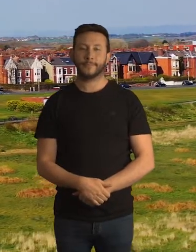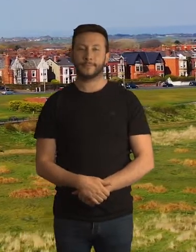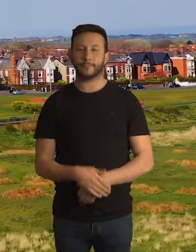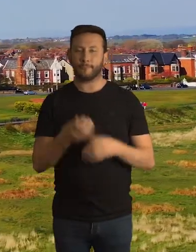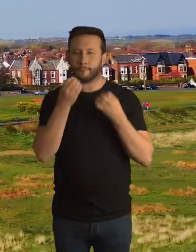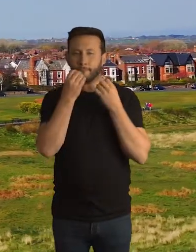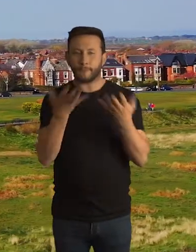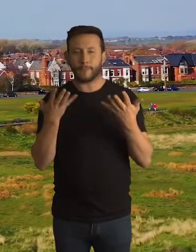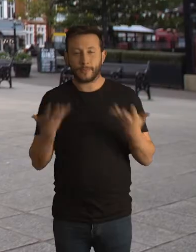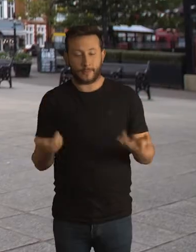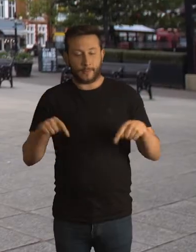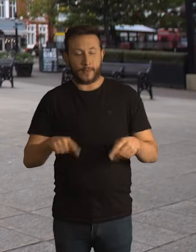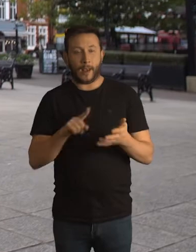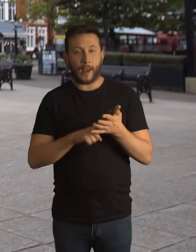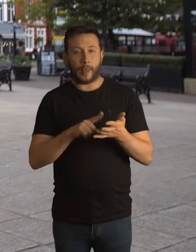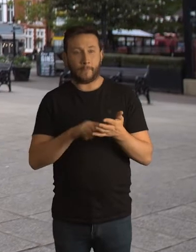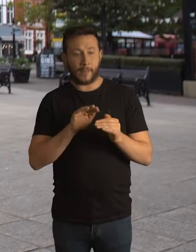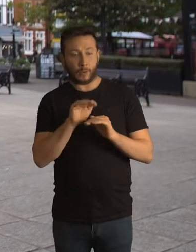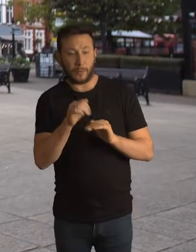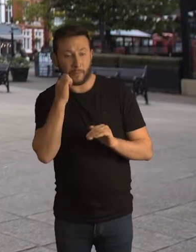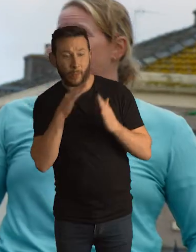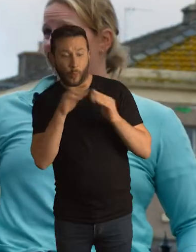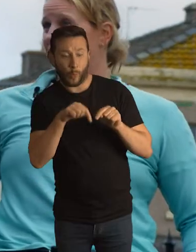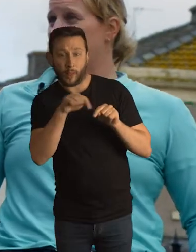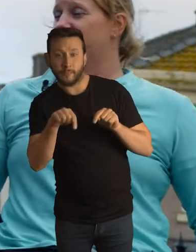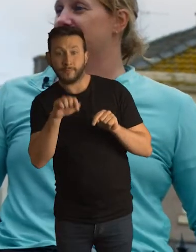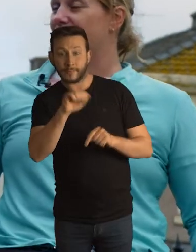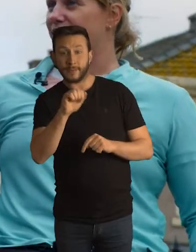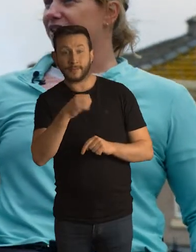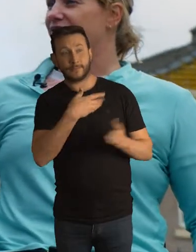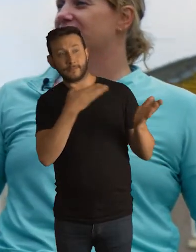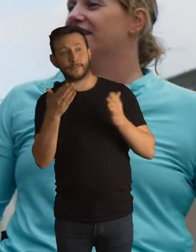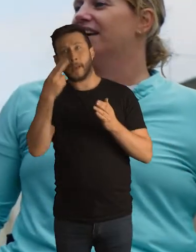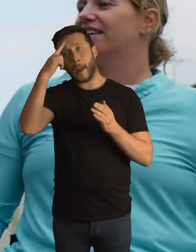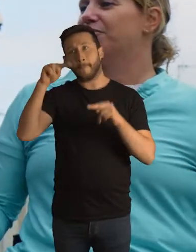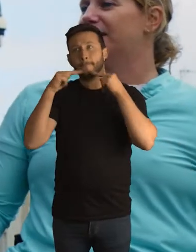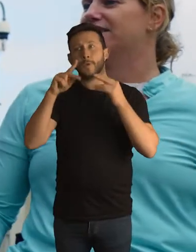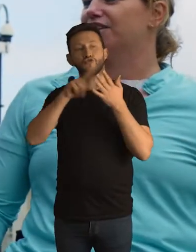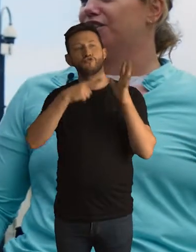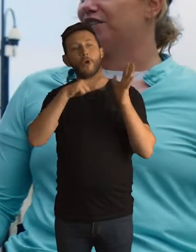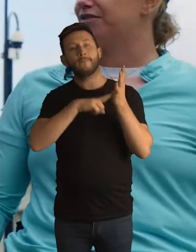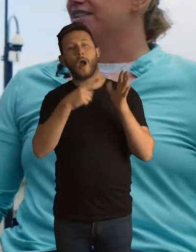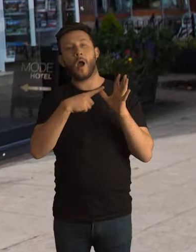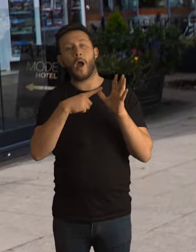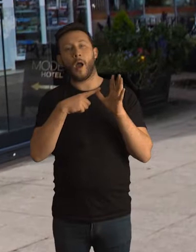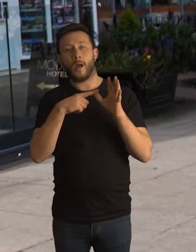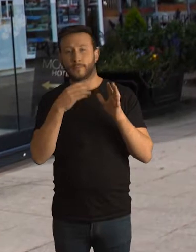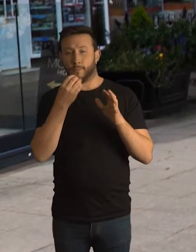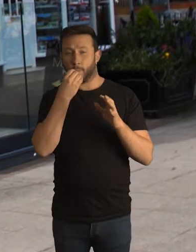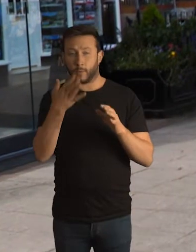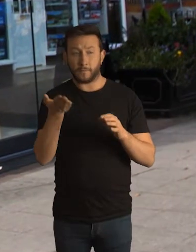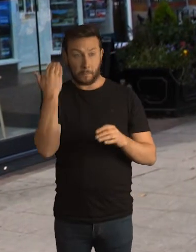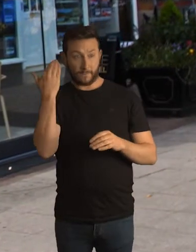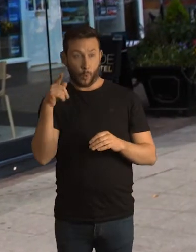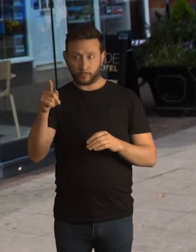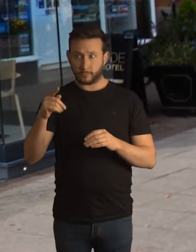So here we are, we're in Lytham, just outside of Blackpool. Yeah. I brought you to Java, which is a lovely restaurant. They've made a huge effort recently to make it more